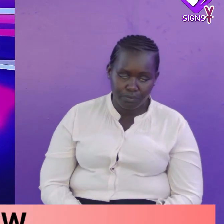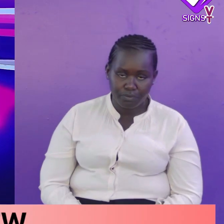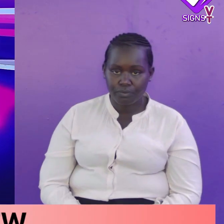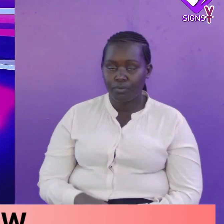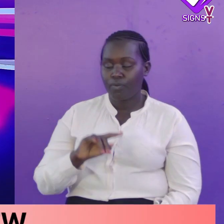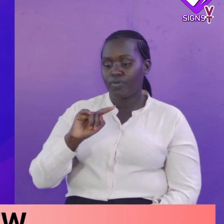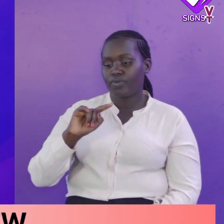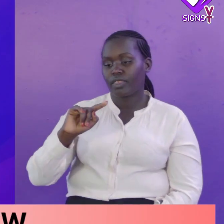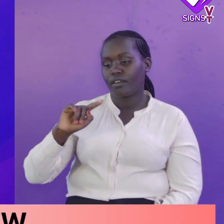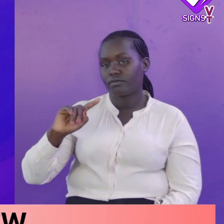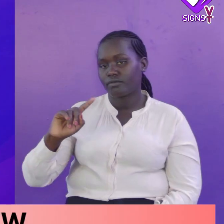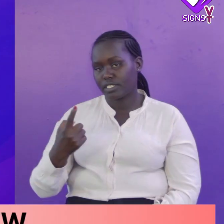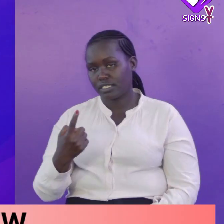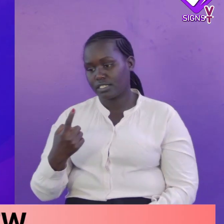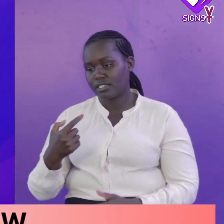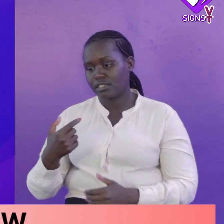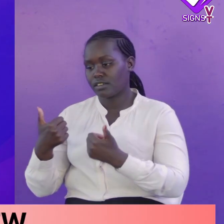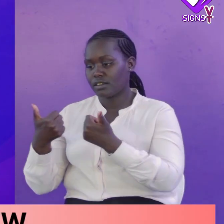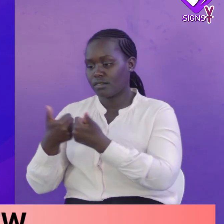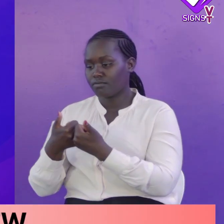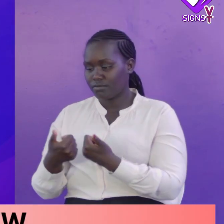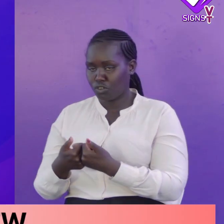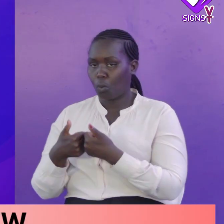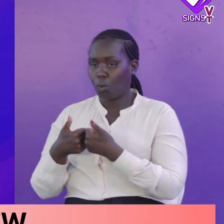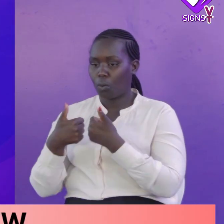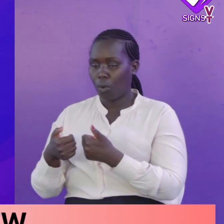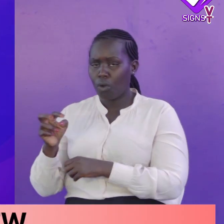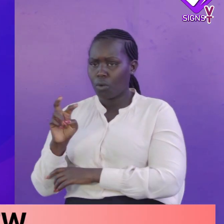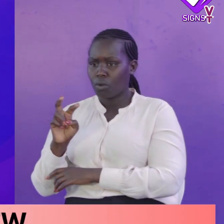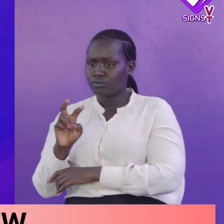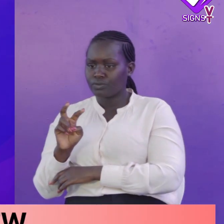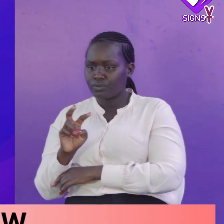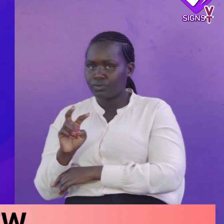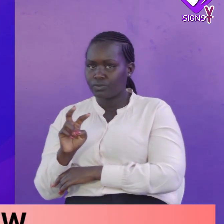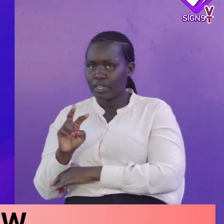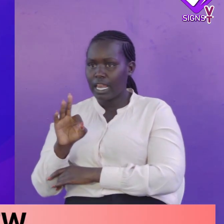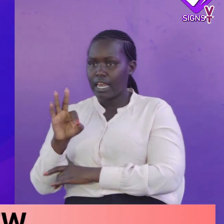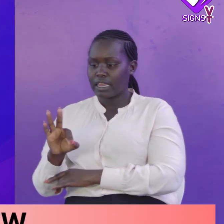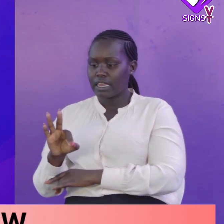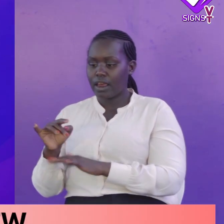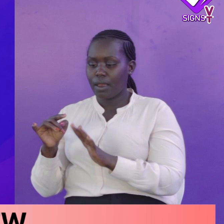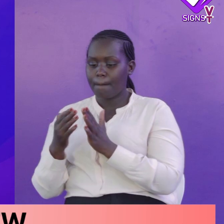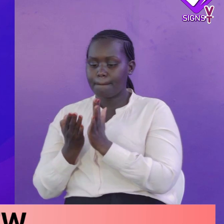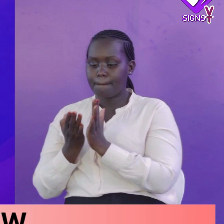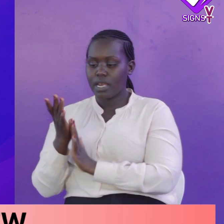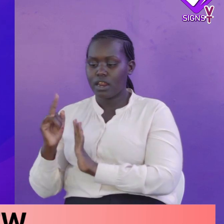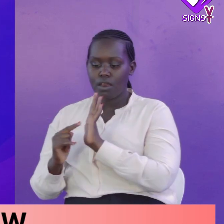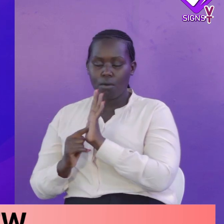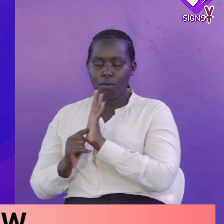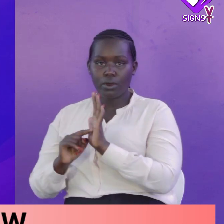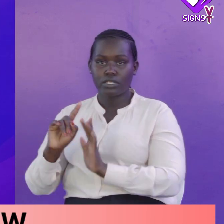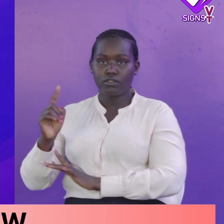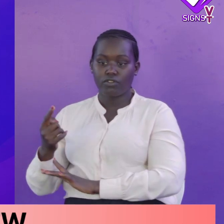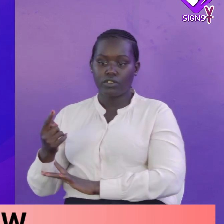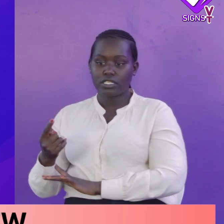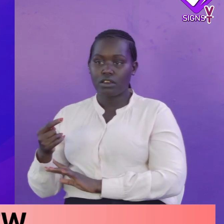of all, the game was so intense. We will look at 3 main points. First is we